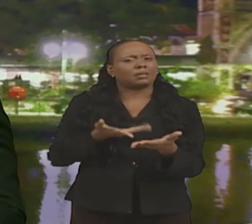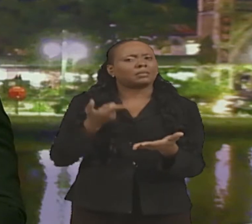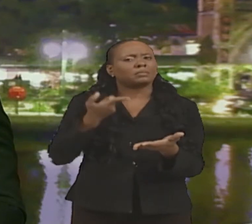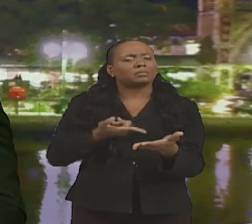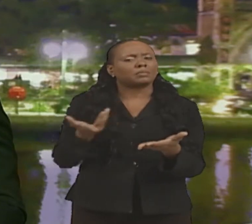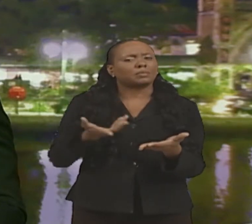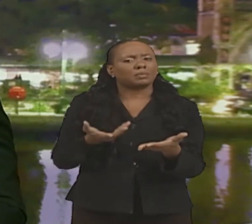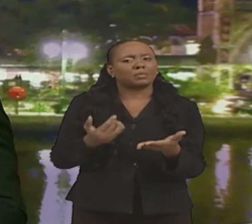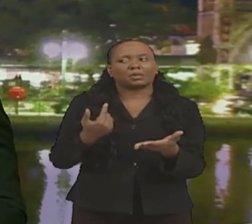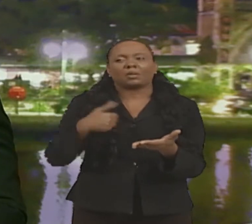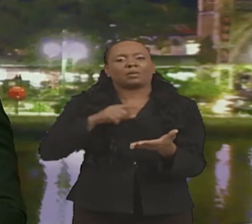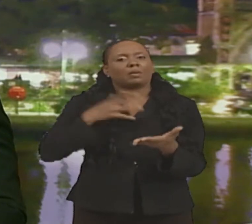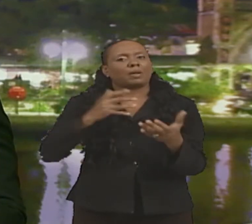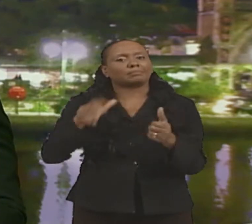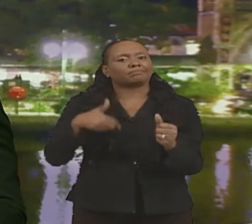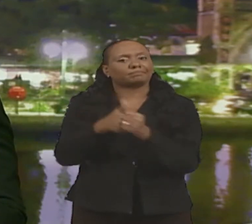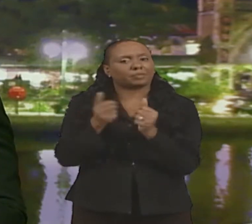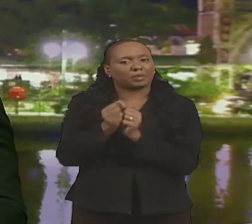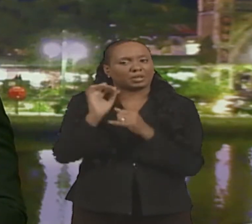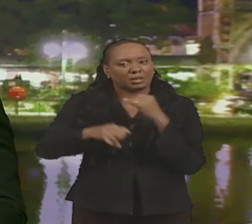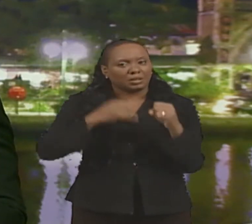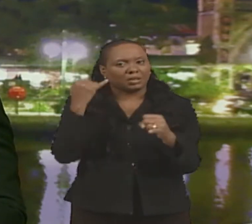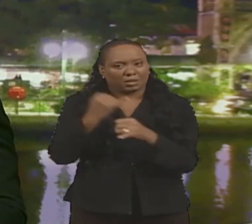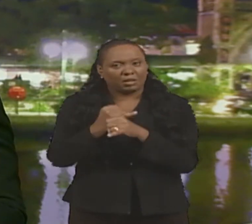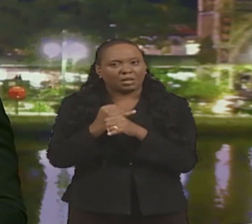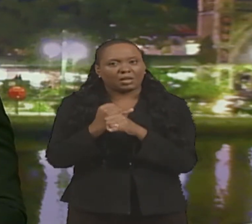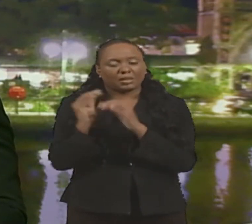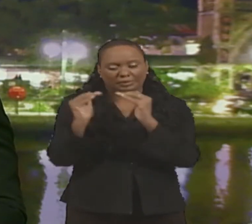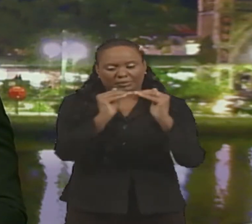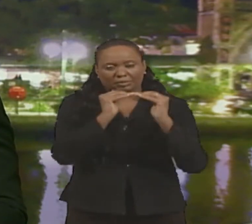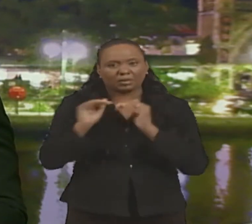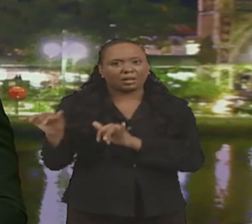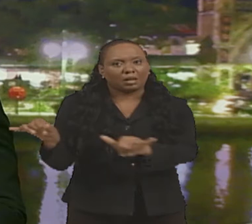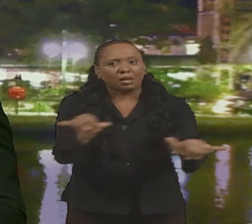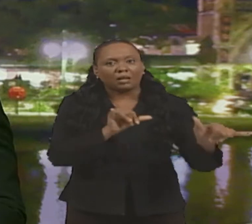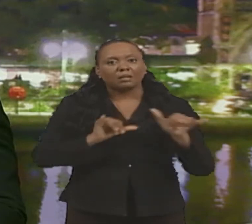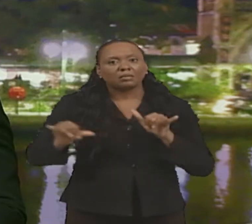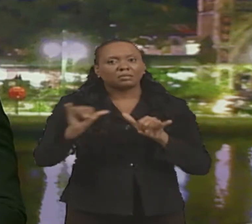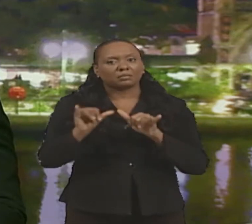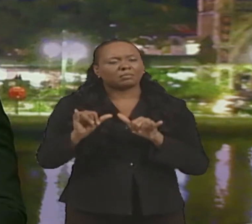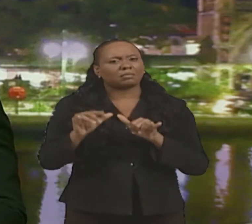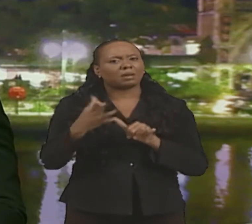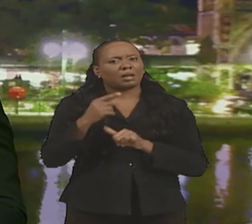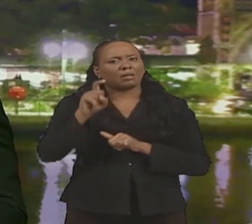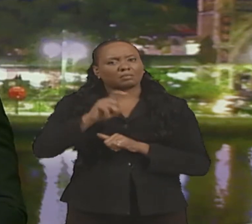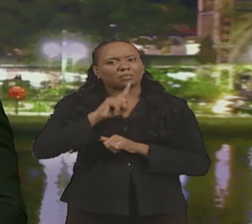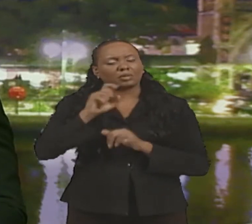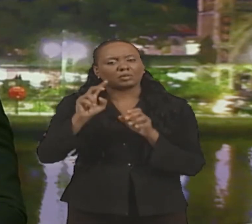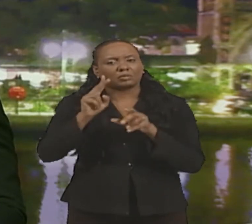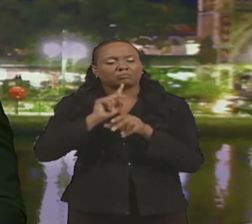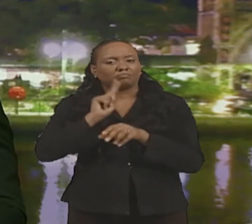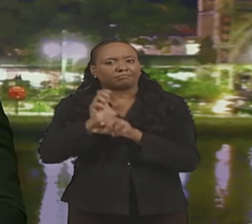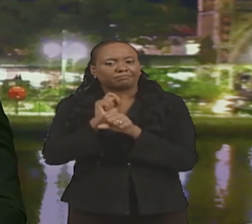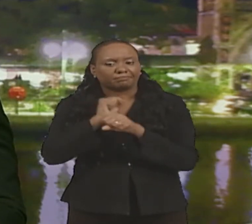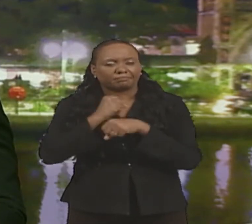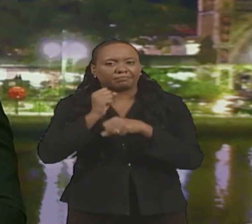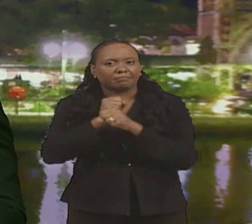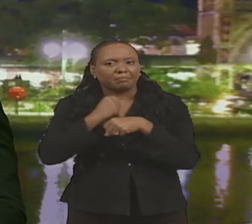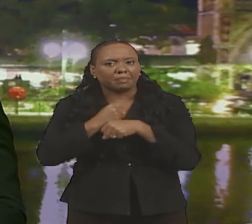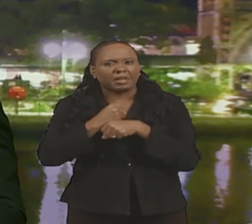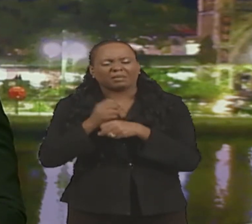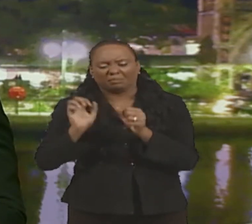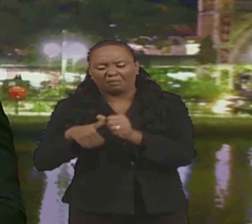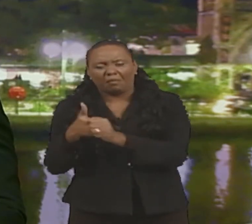the country's compliance with international civil aviation standards and recommended practices. Under the MOU,